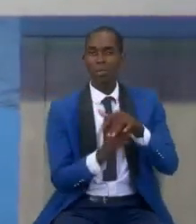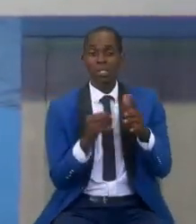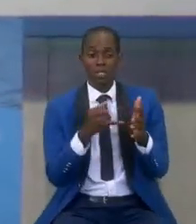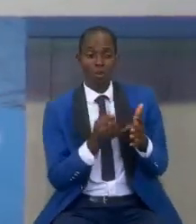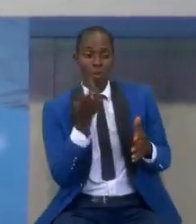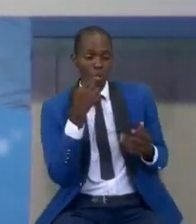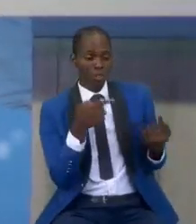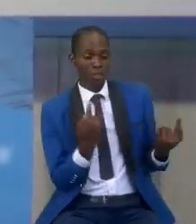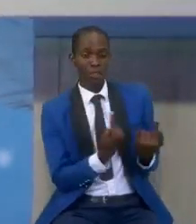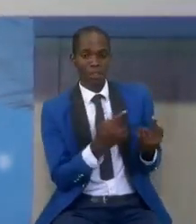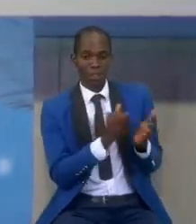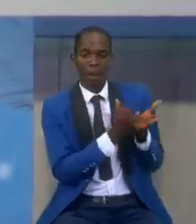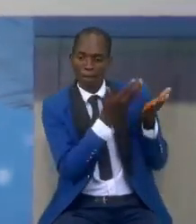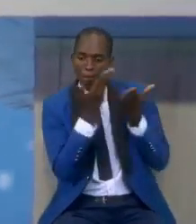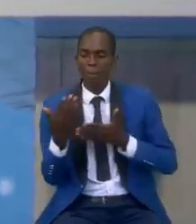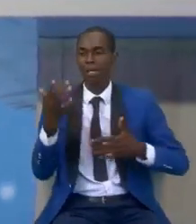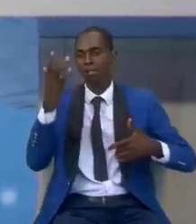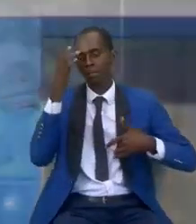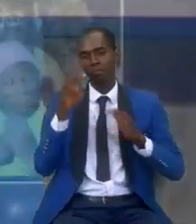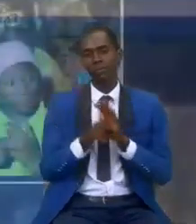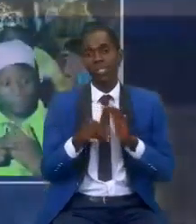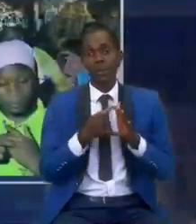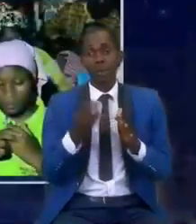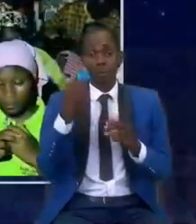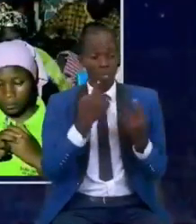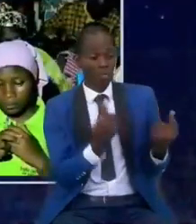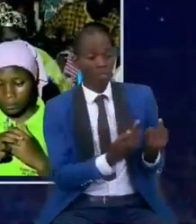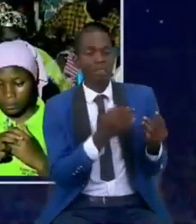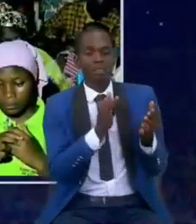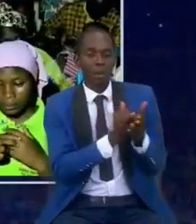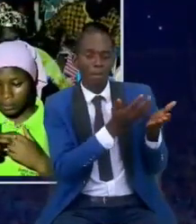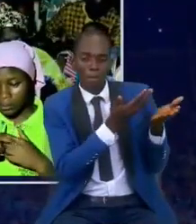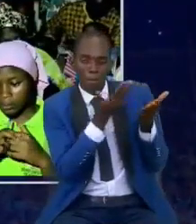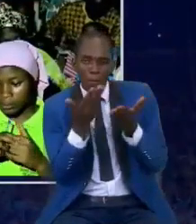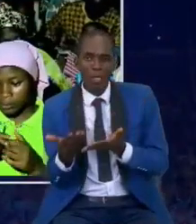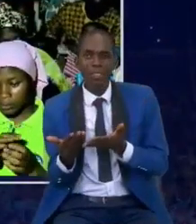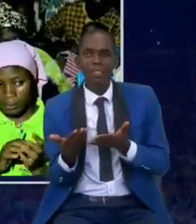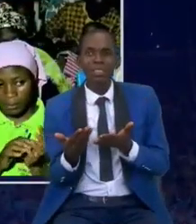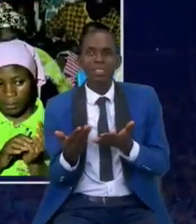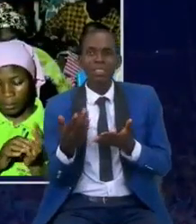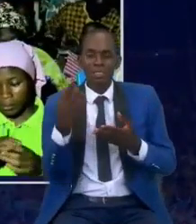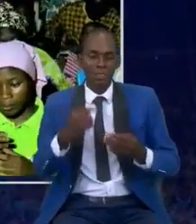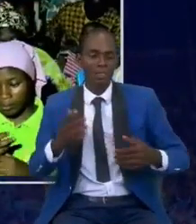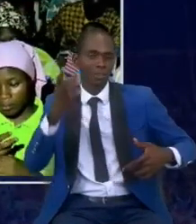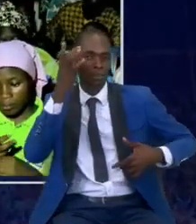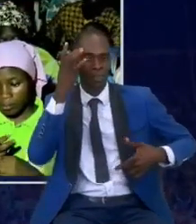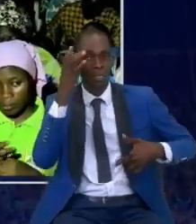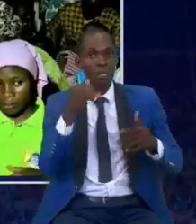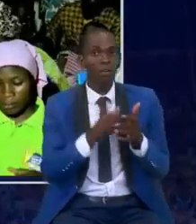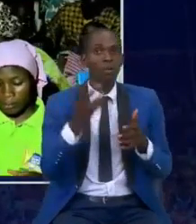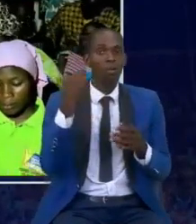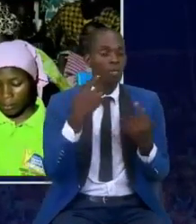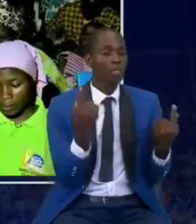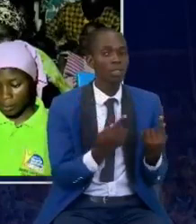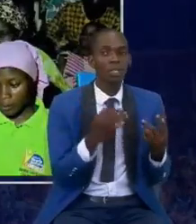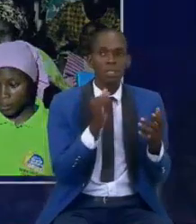brought the disease. It was the sin that brought all those negative things in our lives. But now